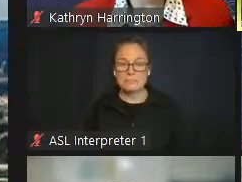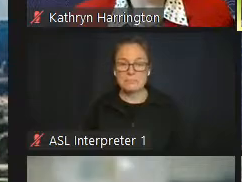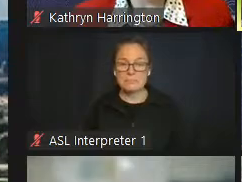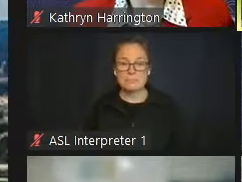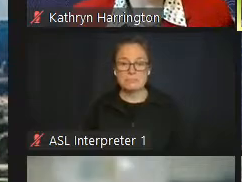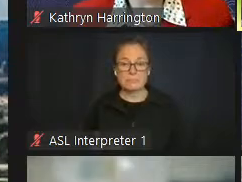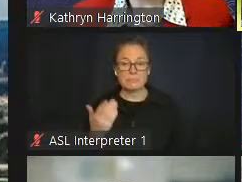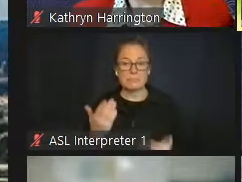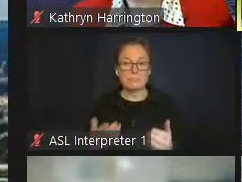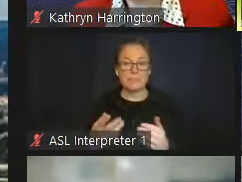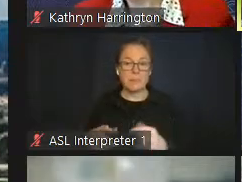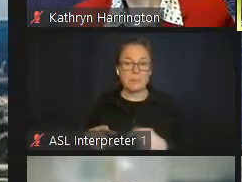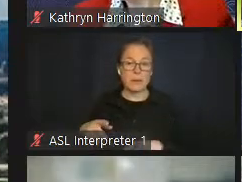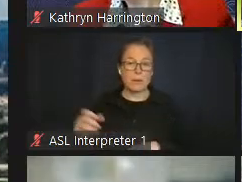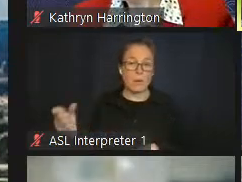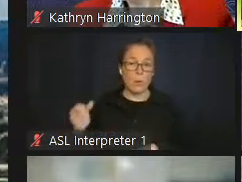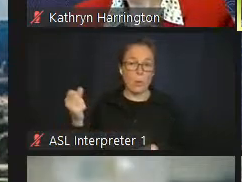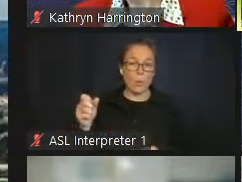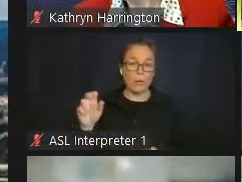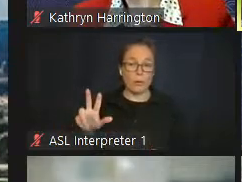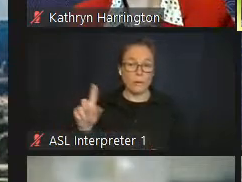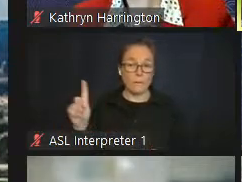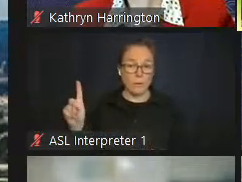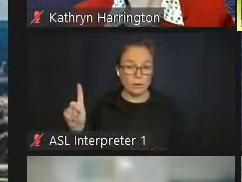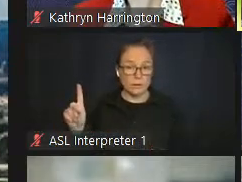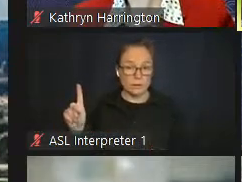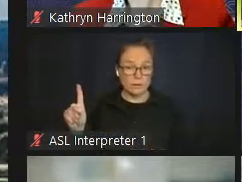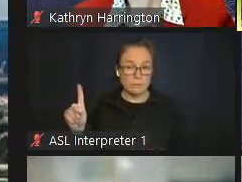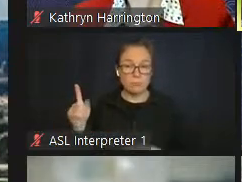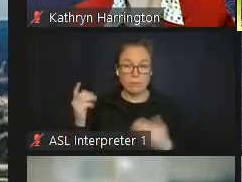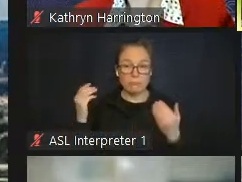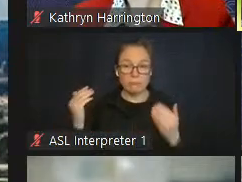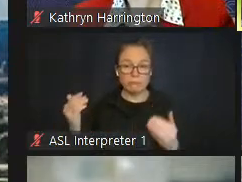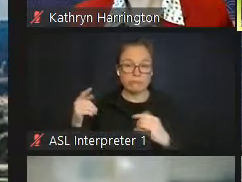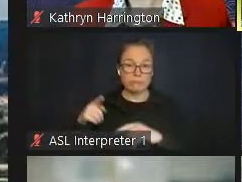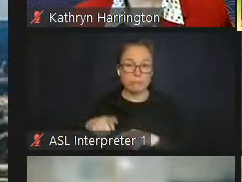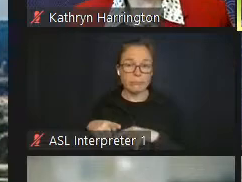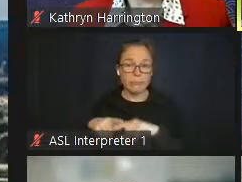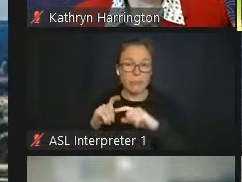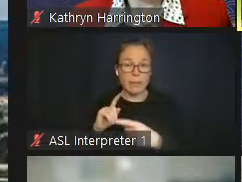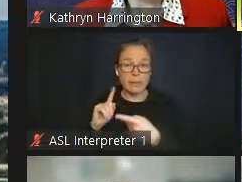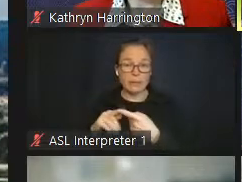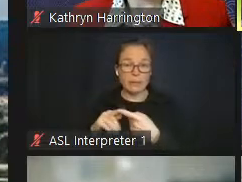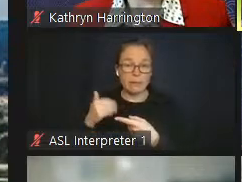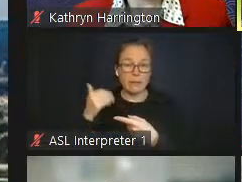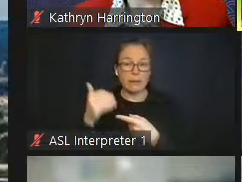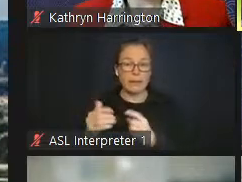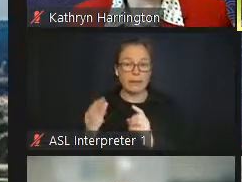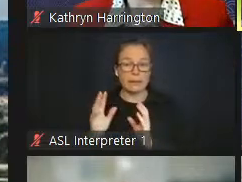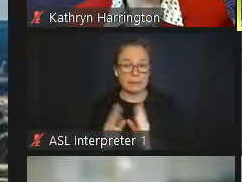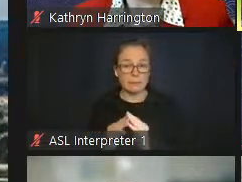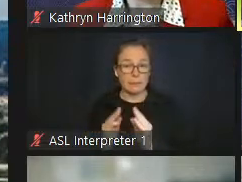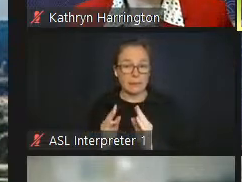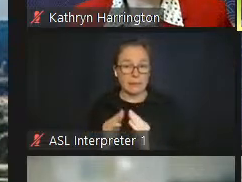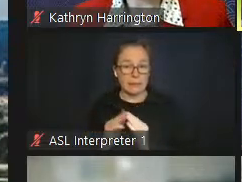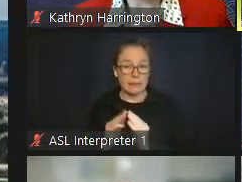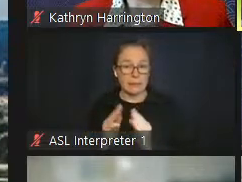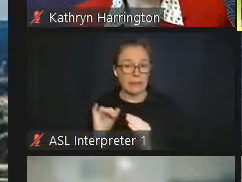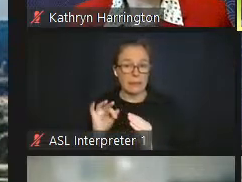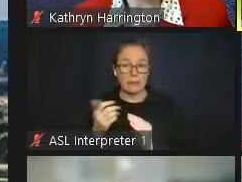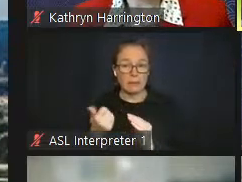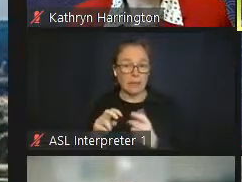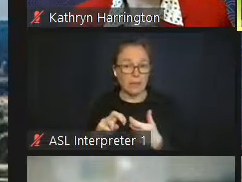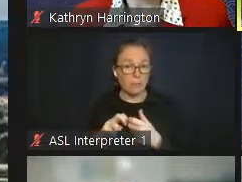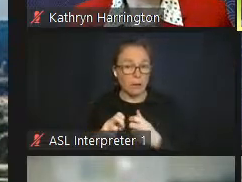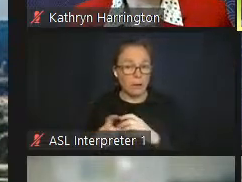reserve the 31st, but actually hit the pause button on this until our next meeting. If we run into issues or